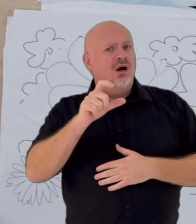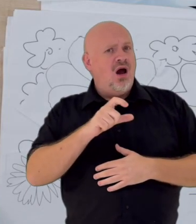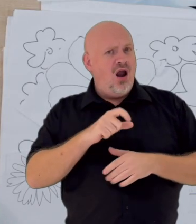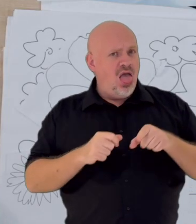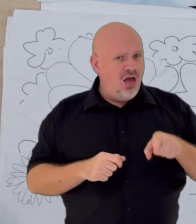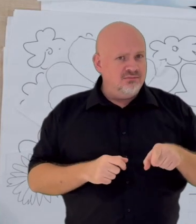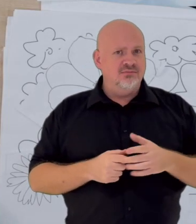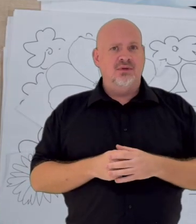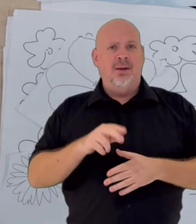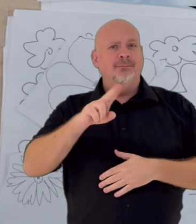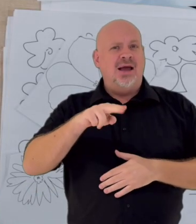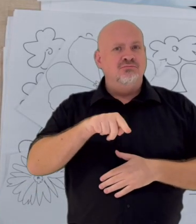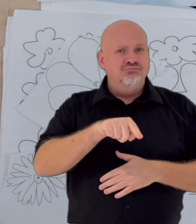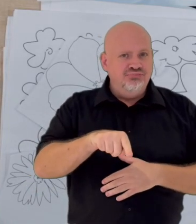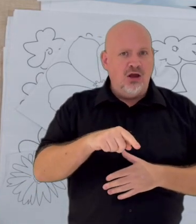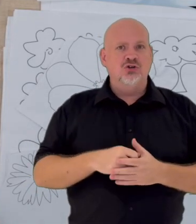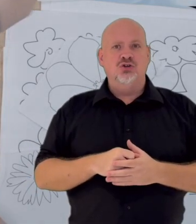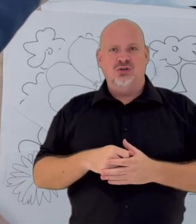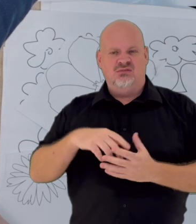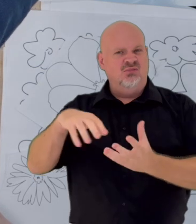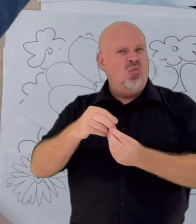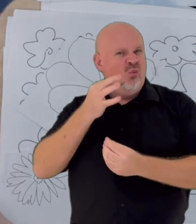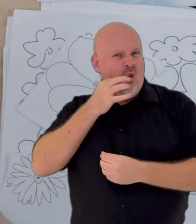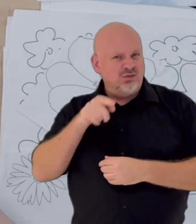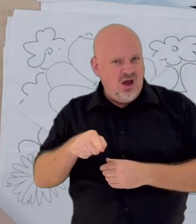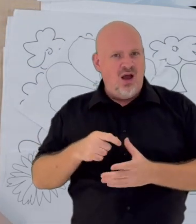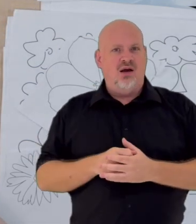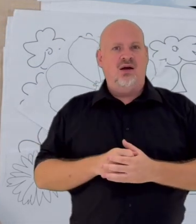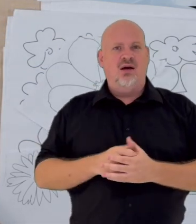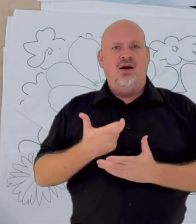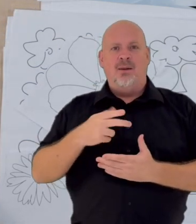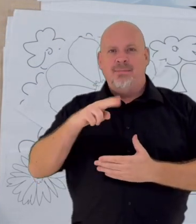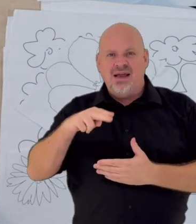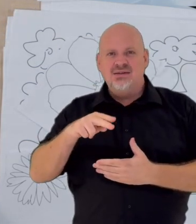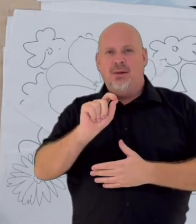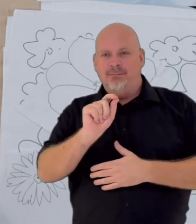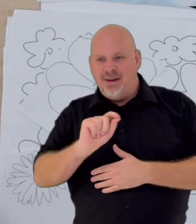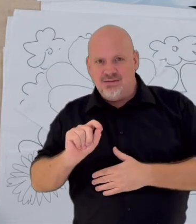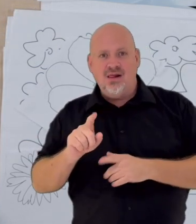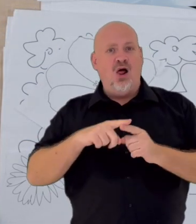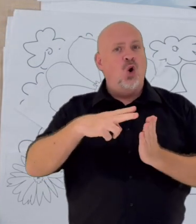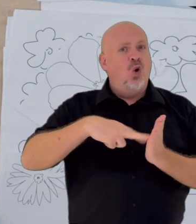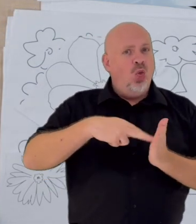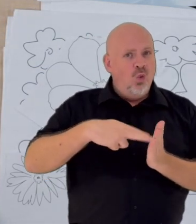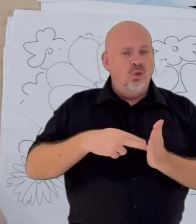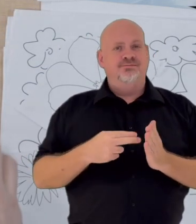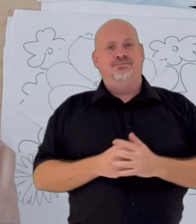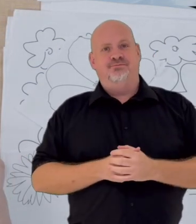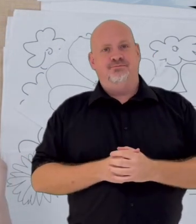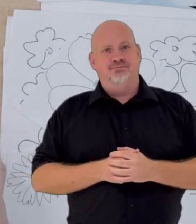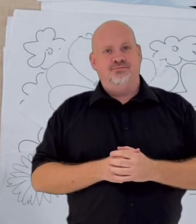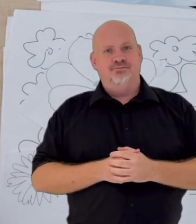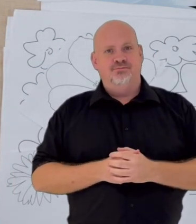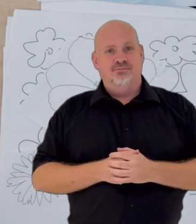some paintbrushes to use them with, some water, some other paints, some pencils and some glue. I'm going to be